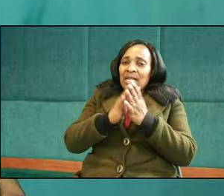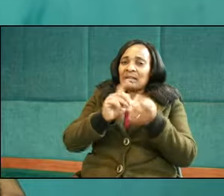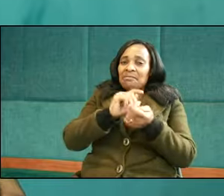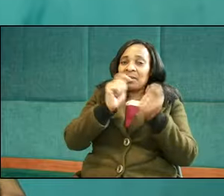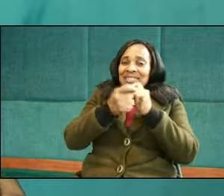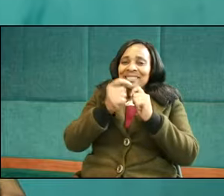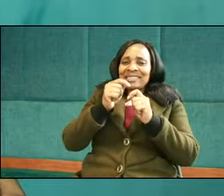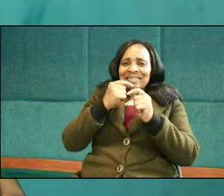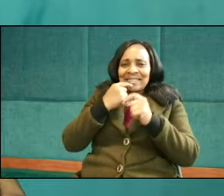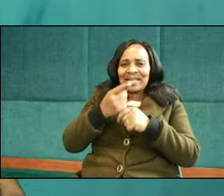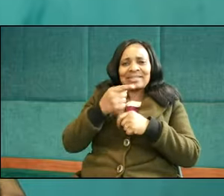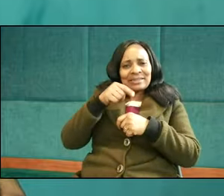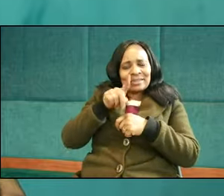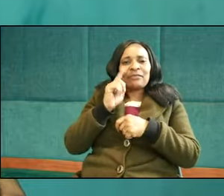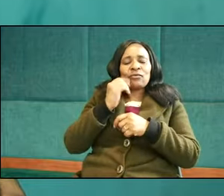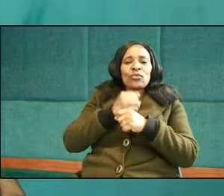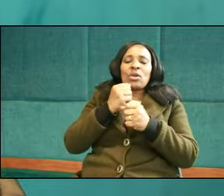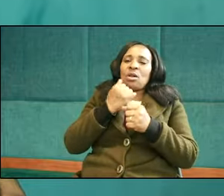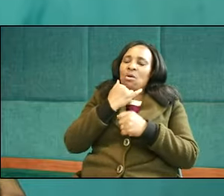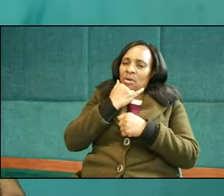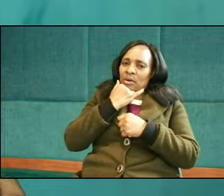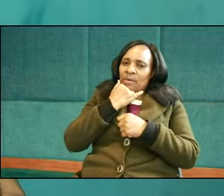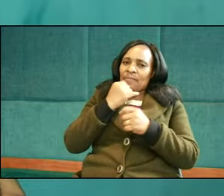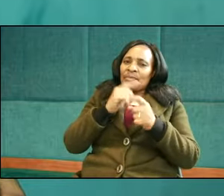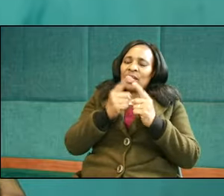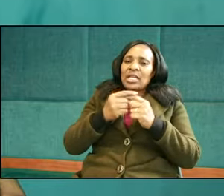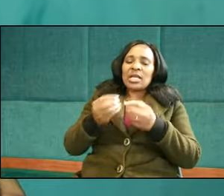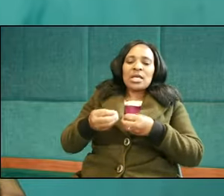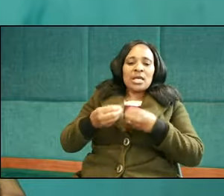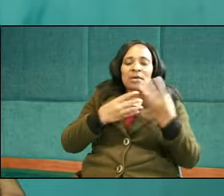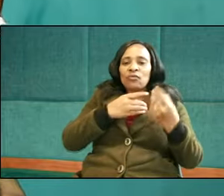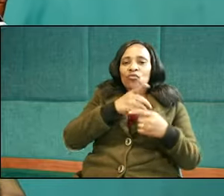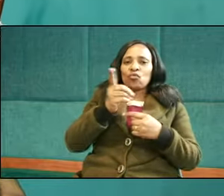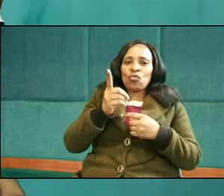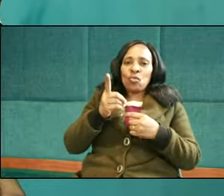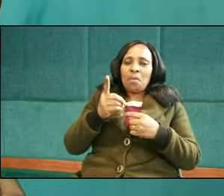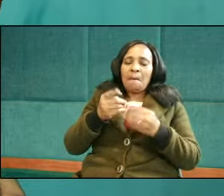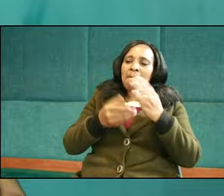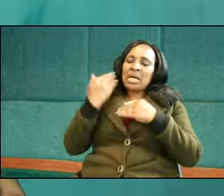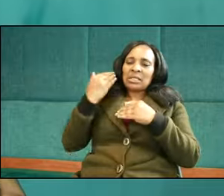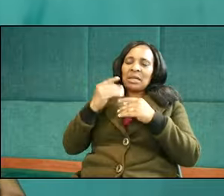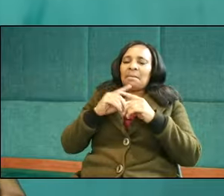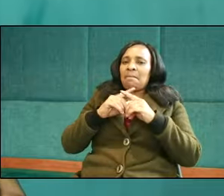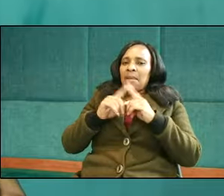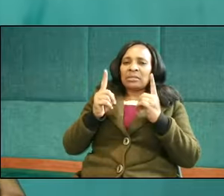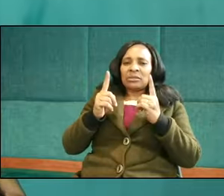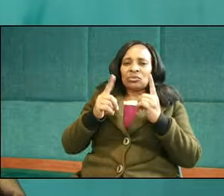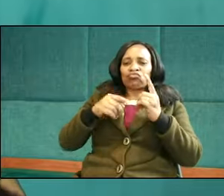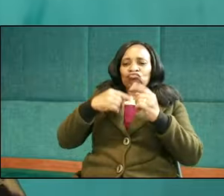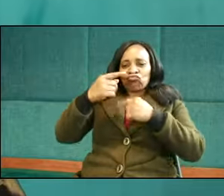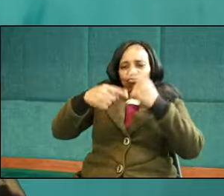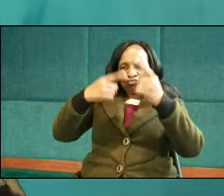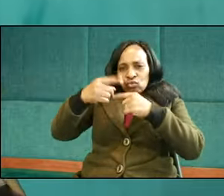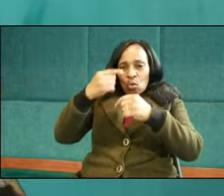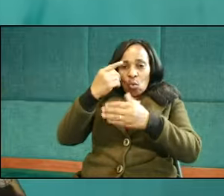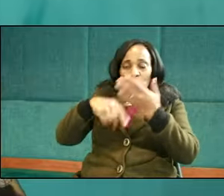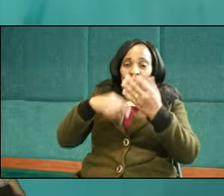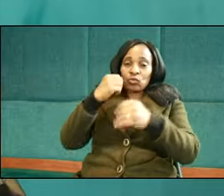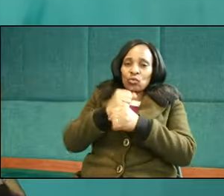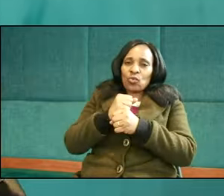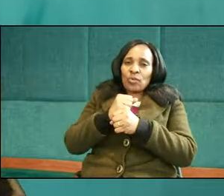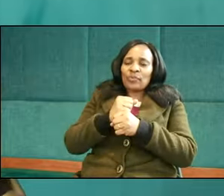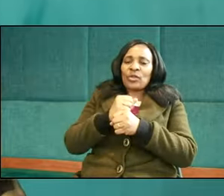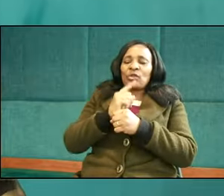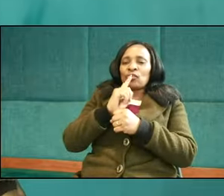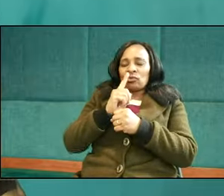telling myself that what I'm doing is wrong. And it just gives you, it doesn't give you a pass to continue doing what you have to do. So, yeah,